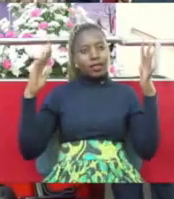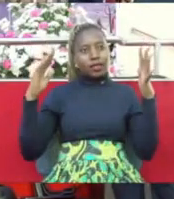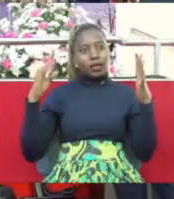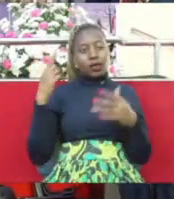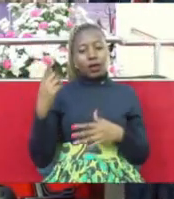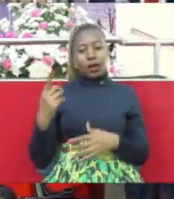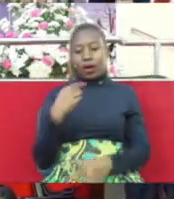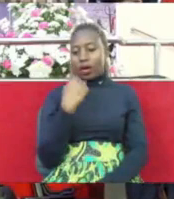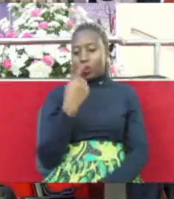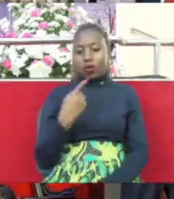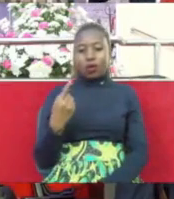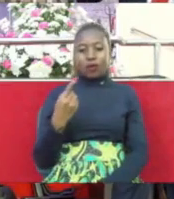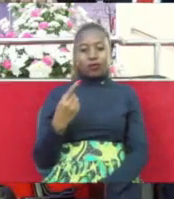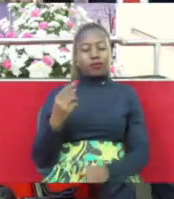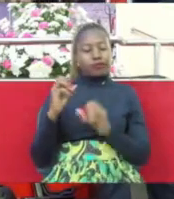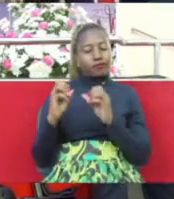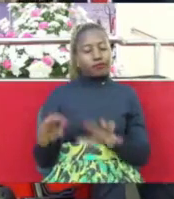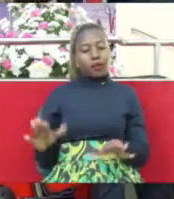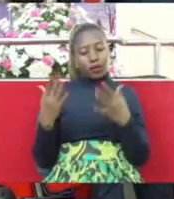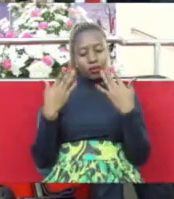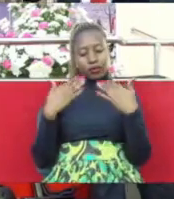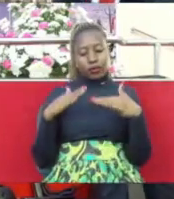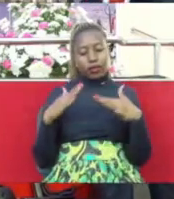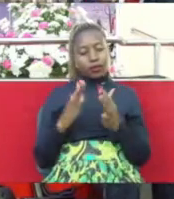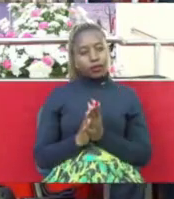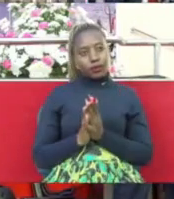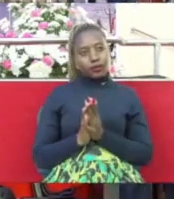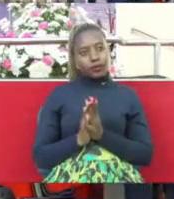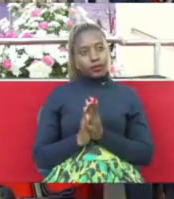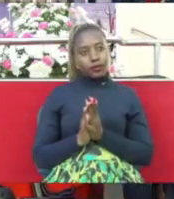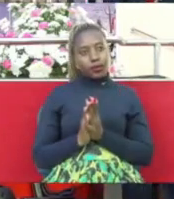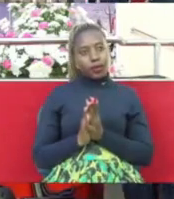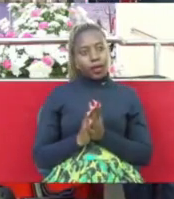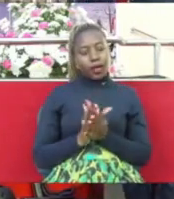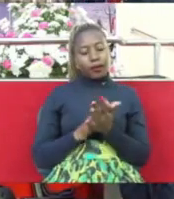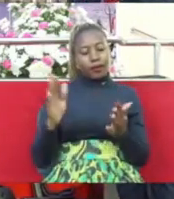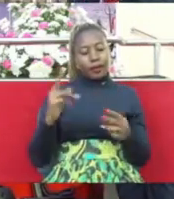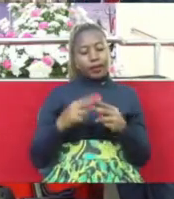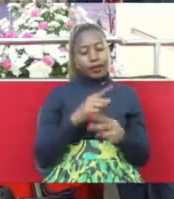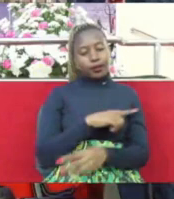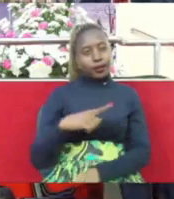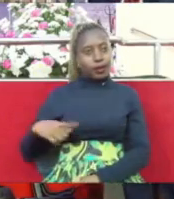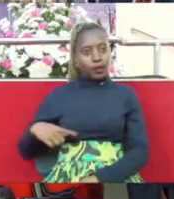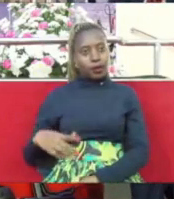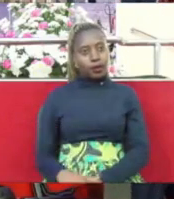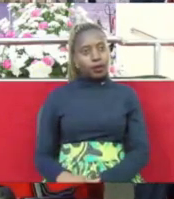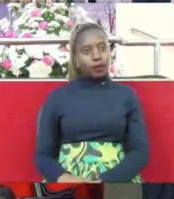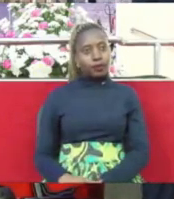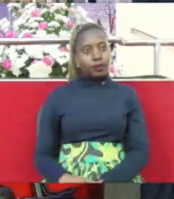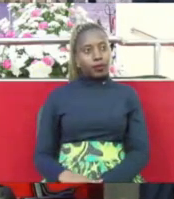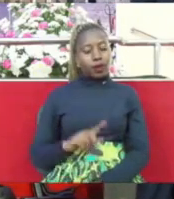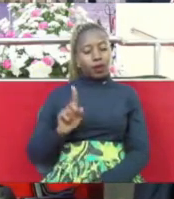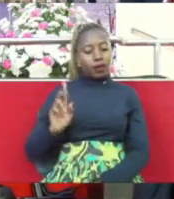locked outside. Hadi wakati tutasherehekea siku ya kuzaliwa kwa mtu ambaye tumemfugia nje. Praise the name of the Lord. Bwana asifiwe. We must